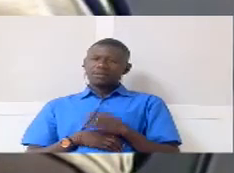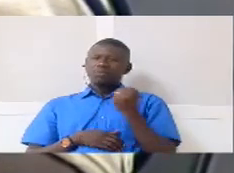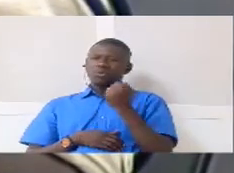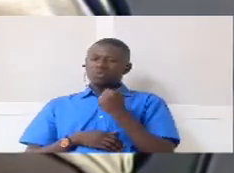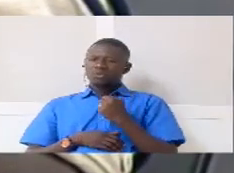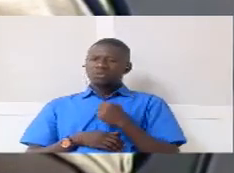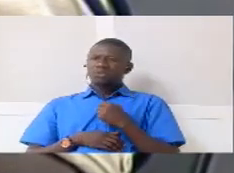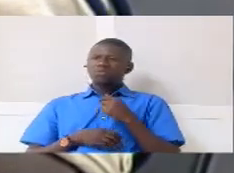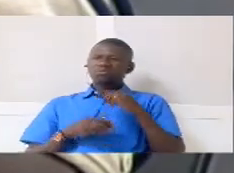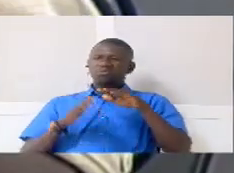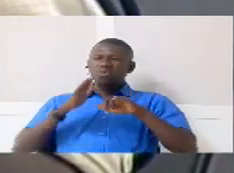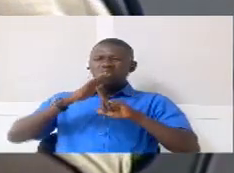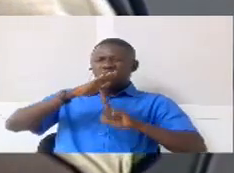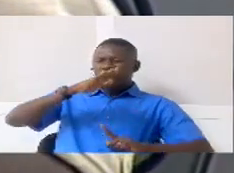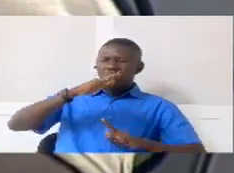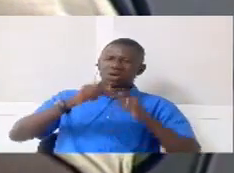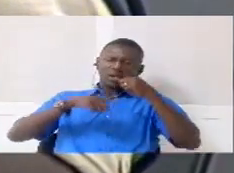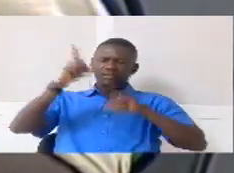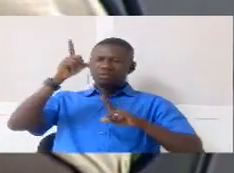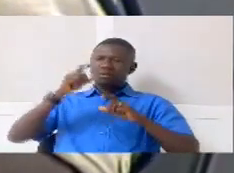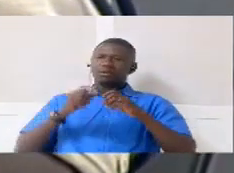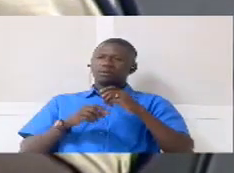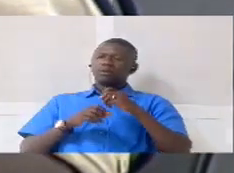Because of the low level of our prison population.